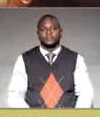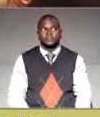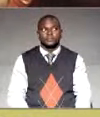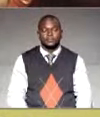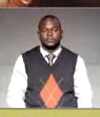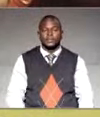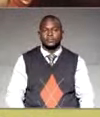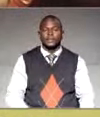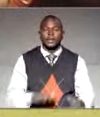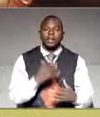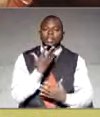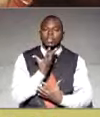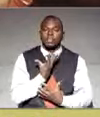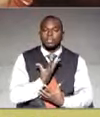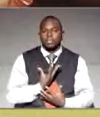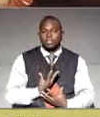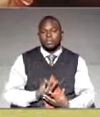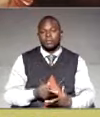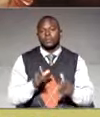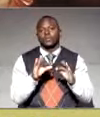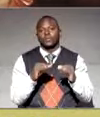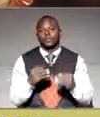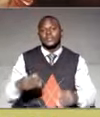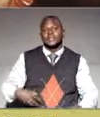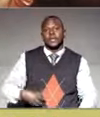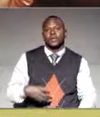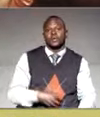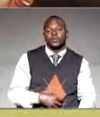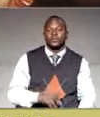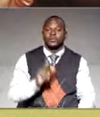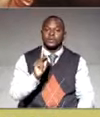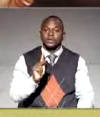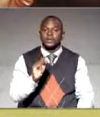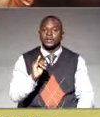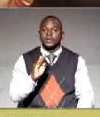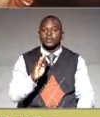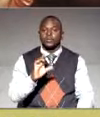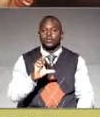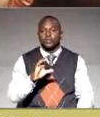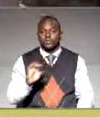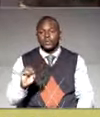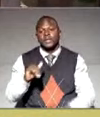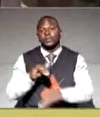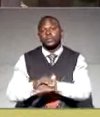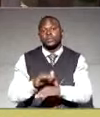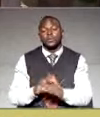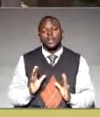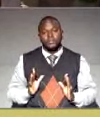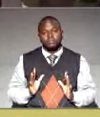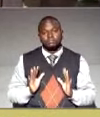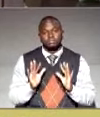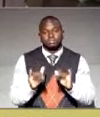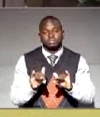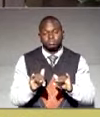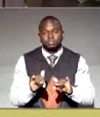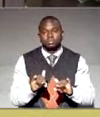A somber mood engulfed the home of Salongo Ronald and Nalongo Fortune Chibule in Mukono as mourners flocked the compound